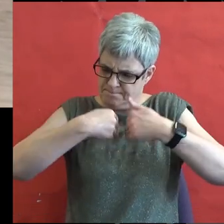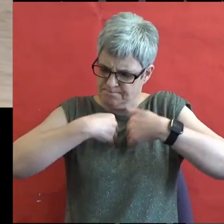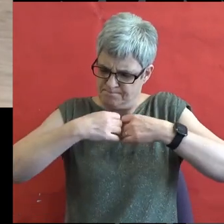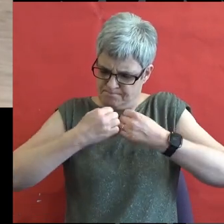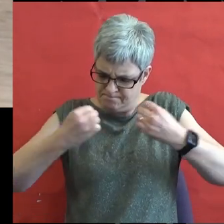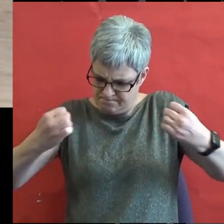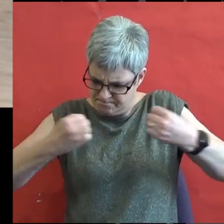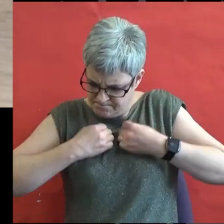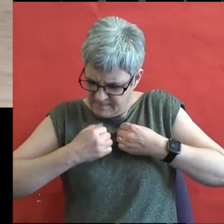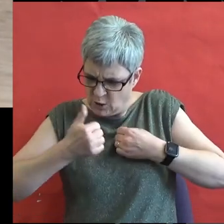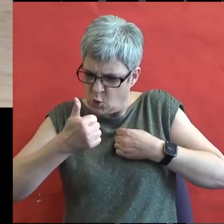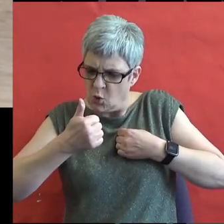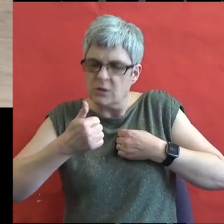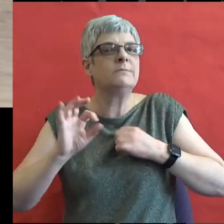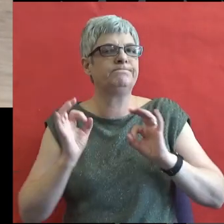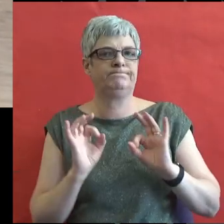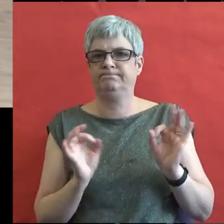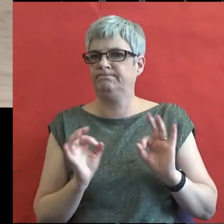good to be found.